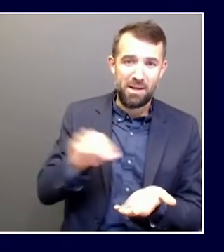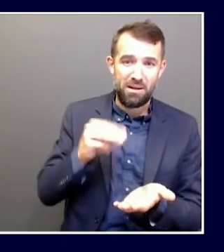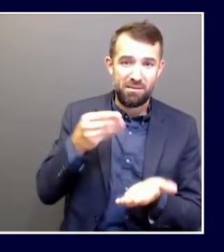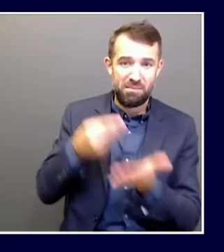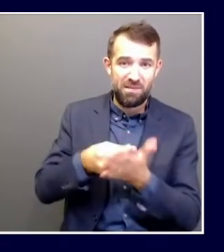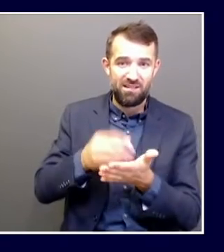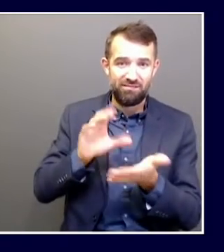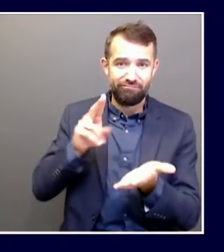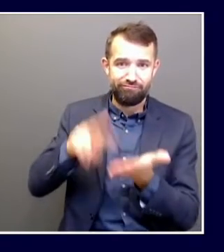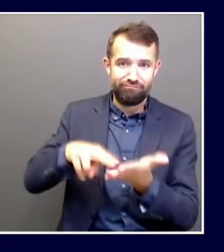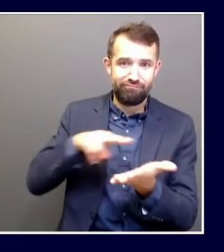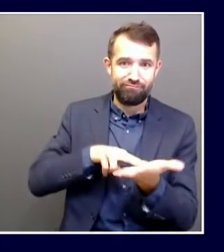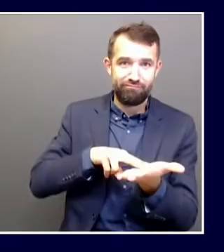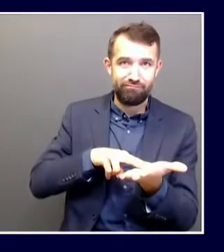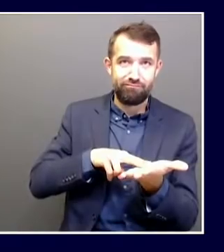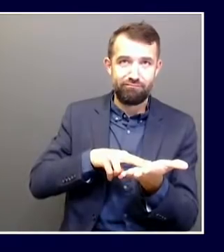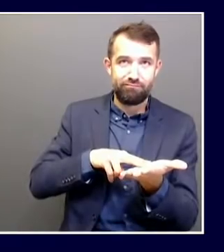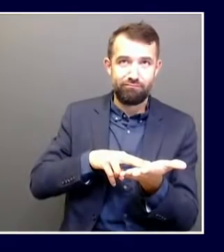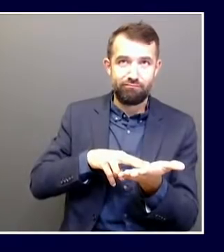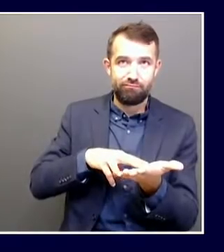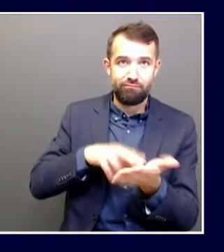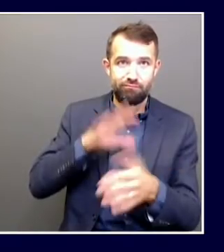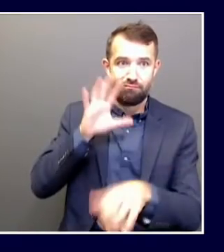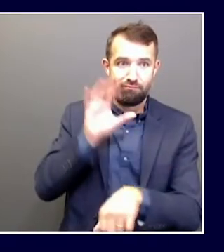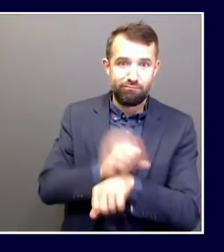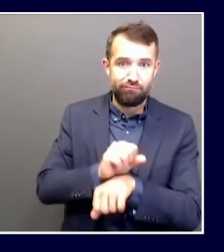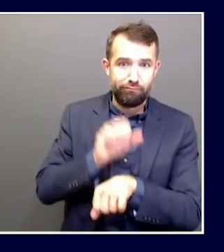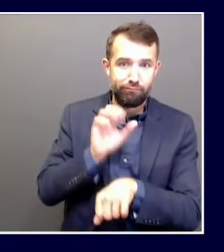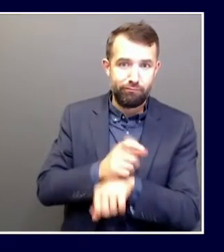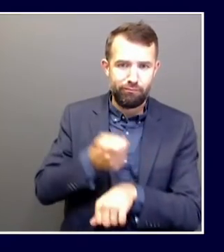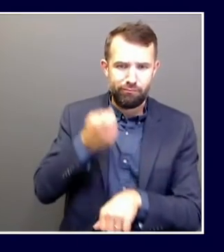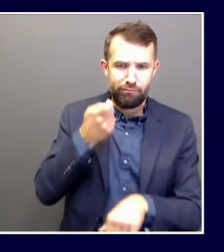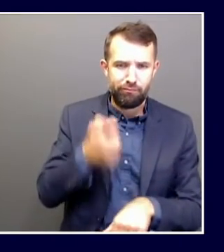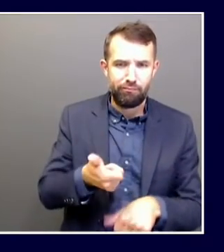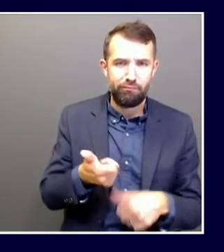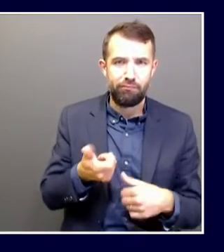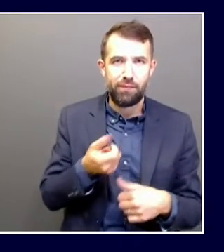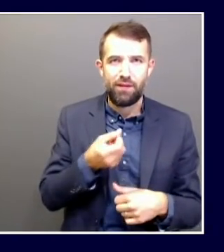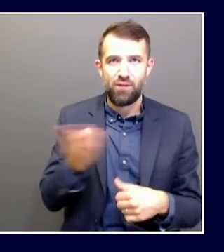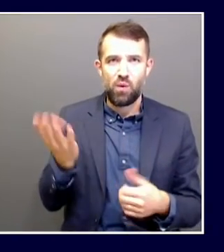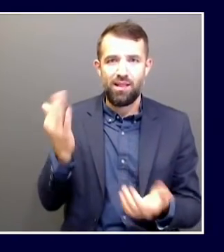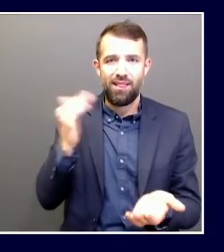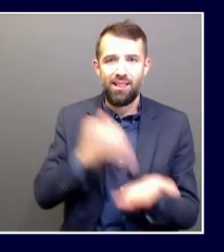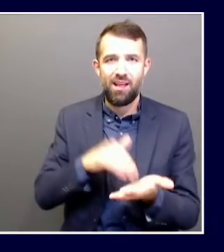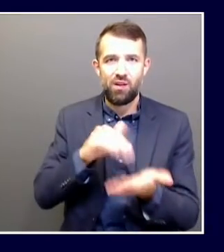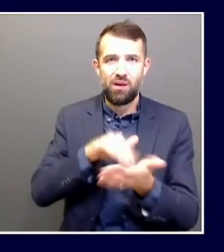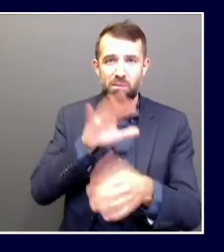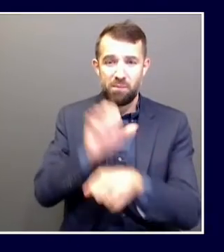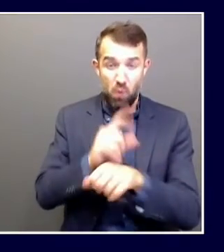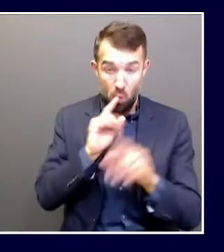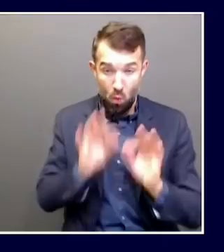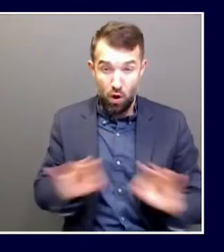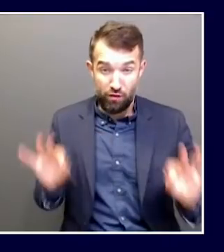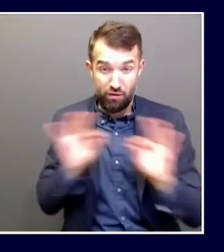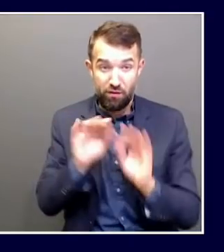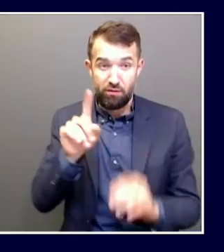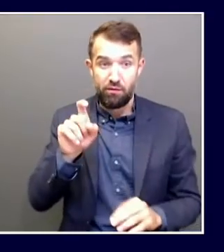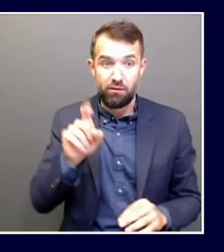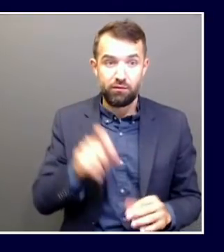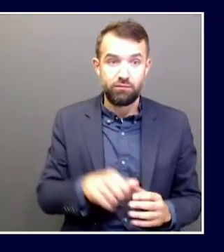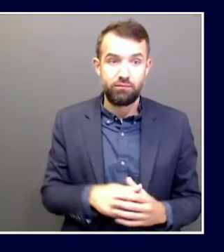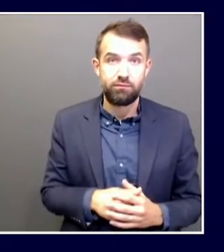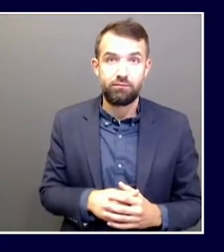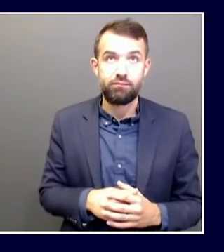booked definitively only a couple thousand appointments. So was this really worthwhile? Yes, there are multiple reasons